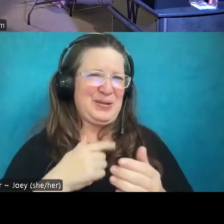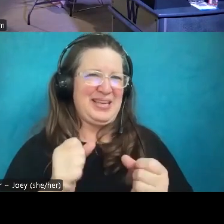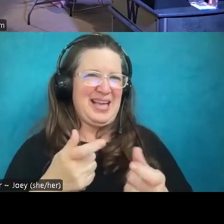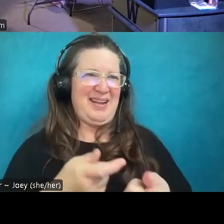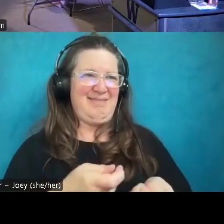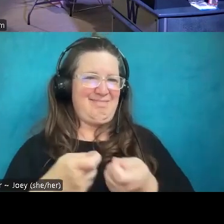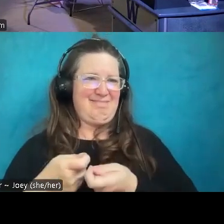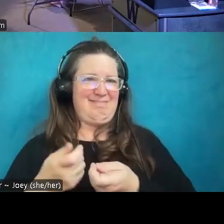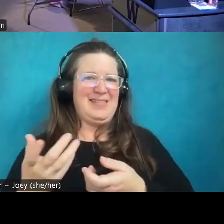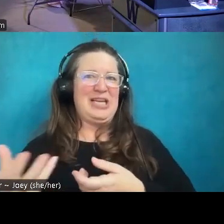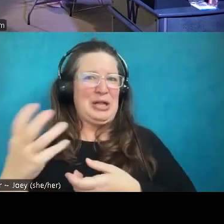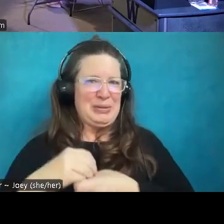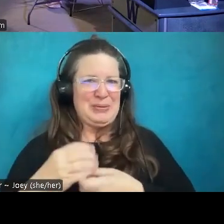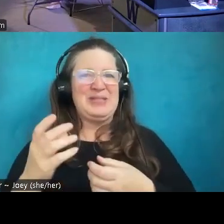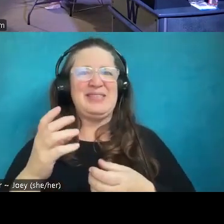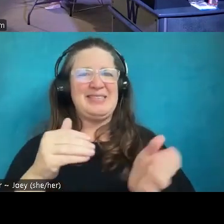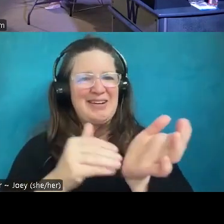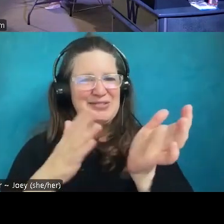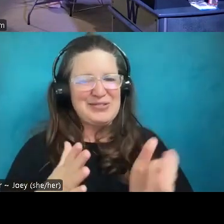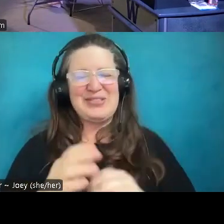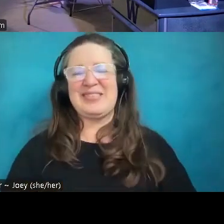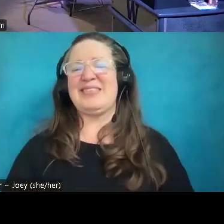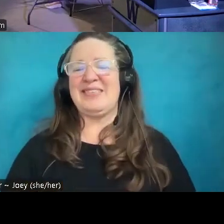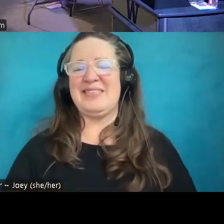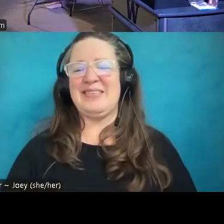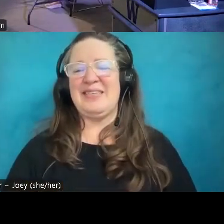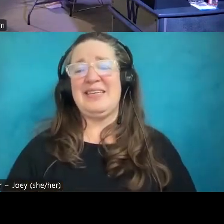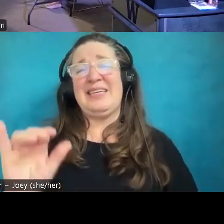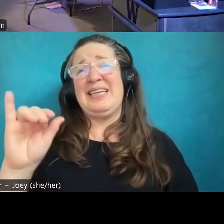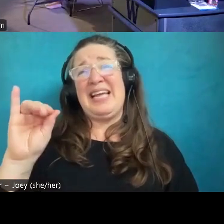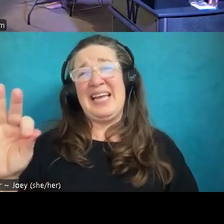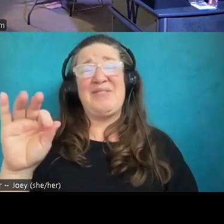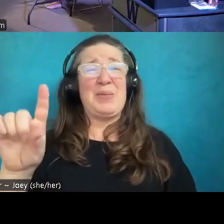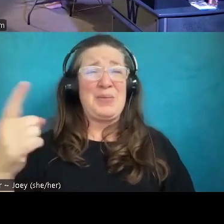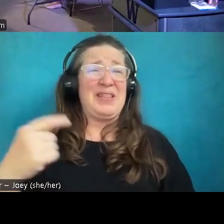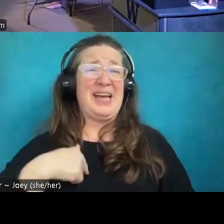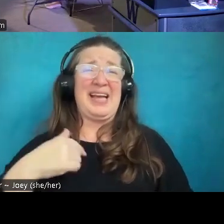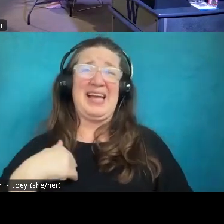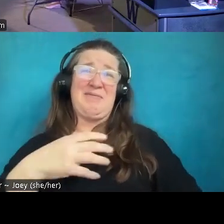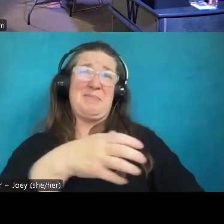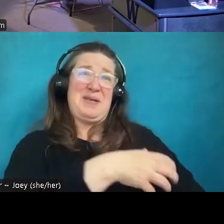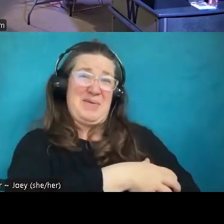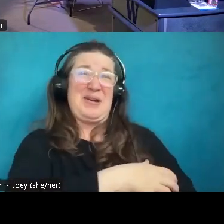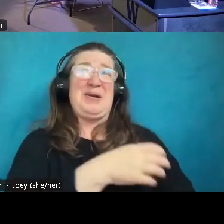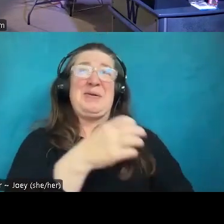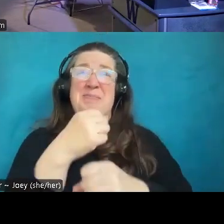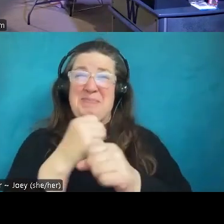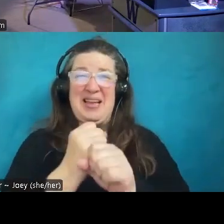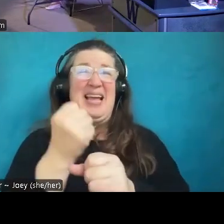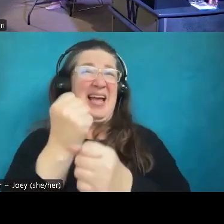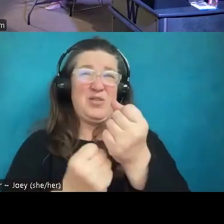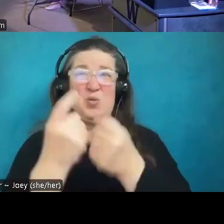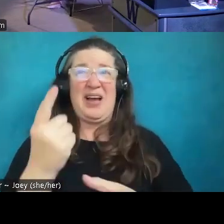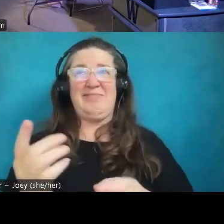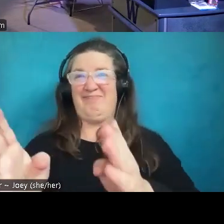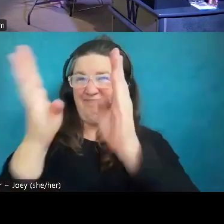that. Great question. If only I had the power to make everyone listen to me. I would use it for good, but